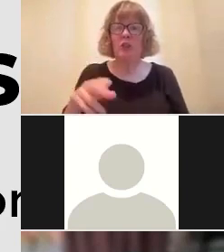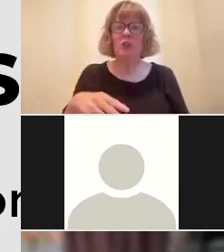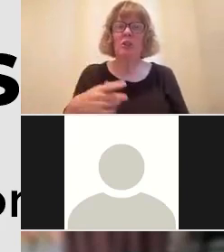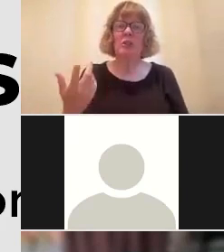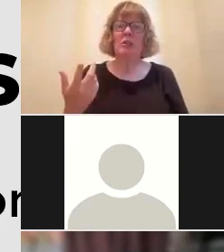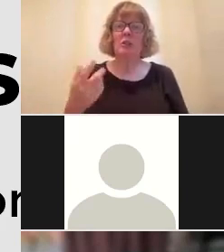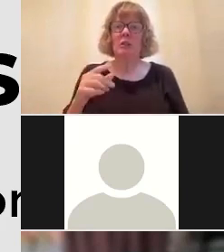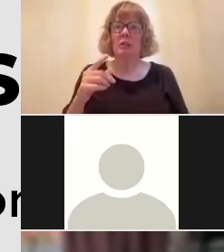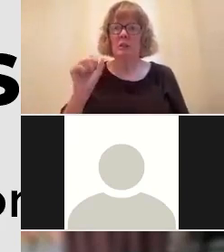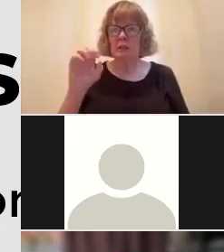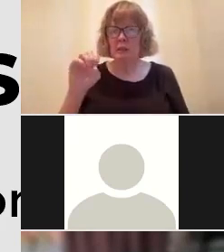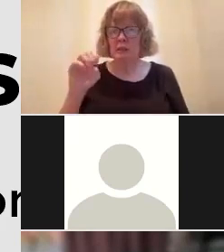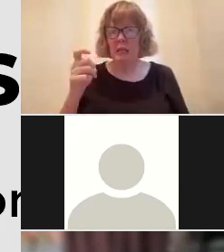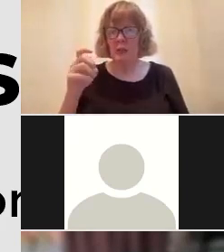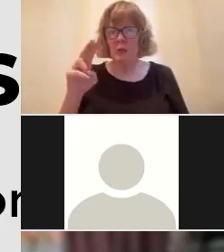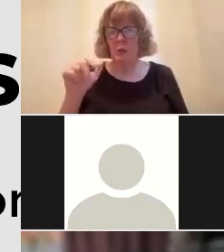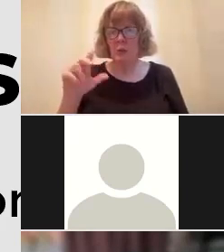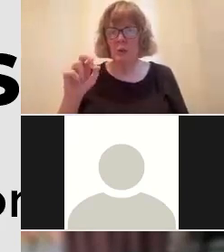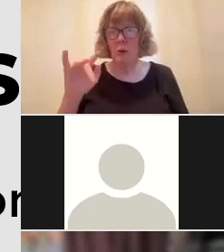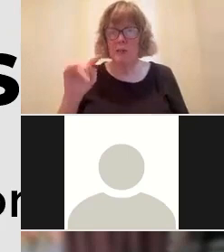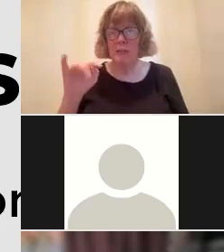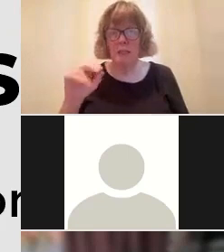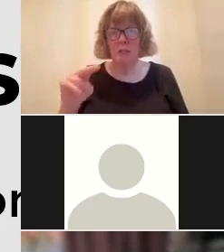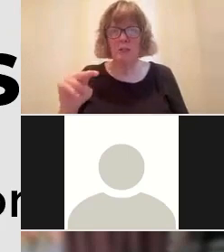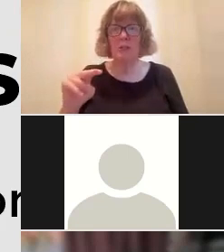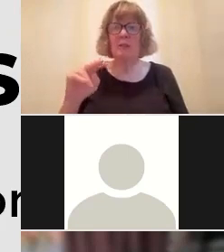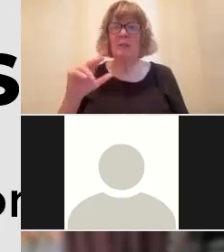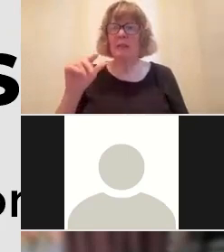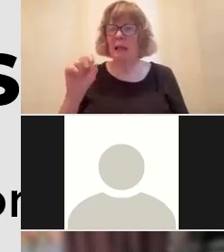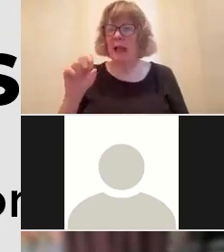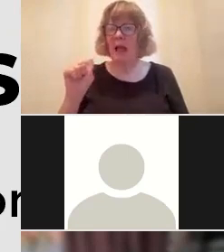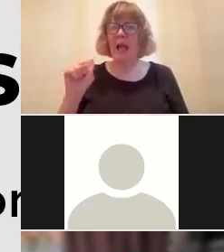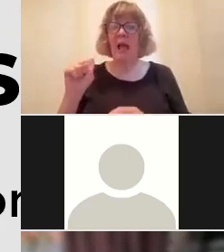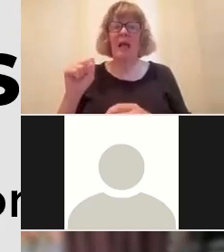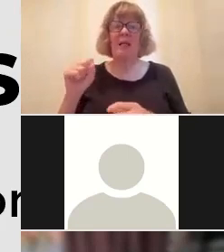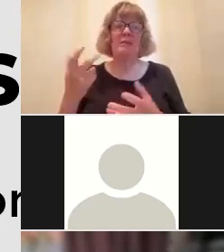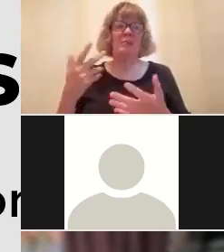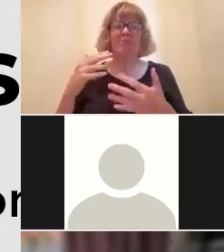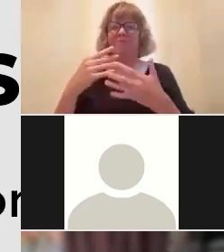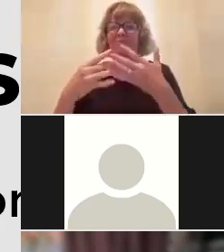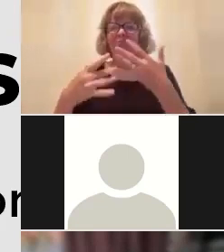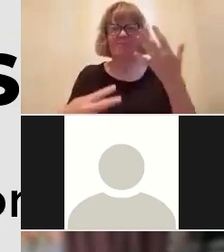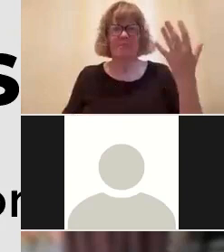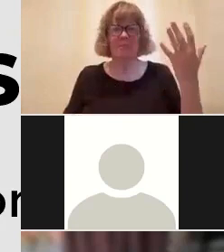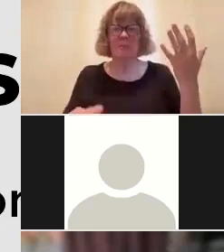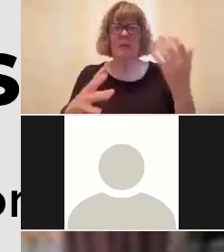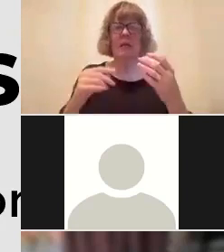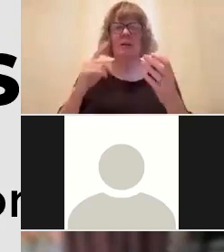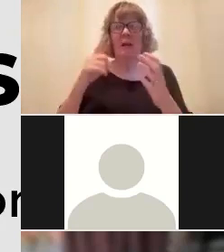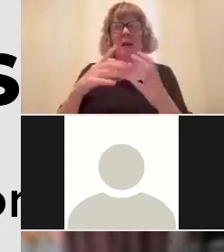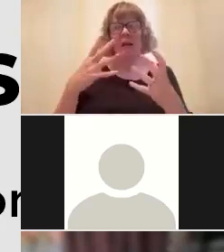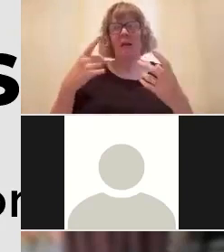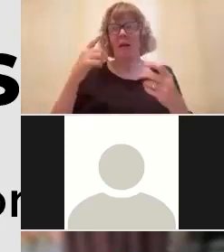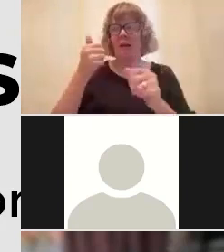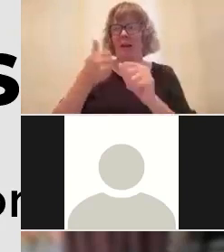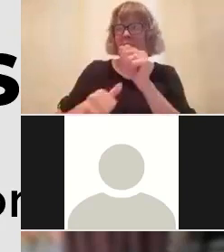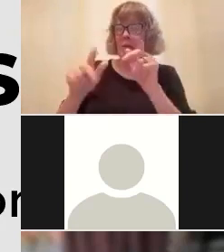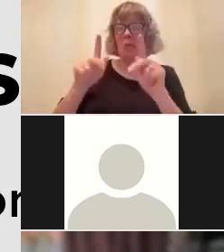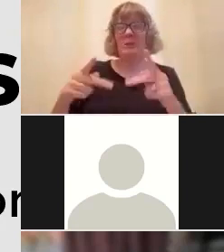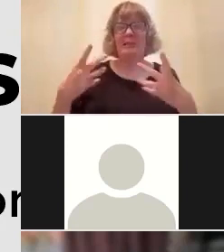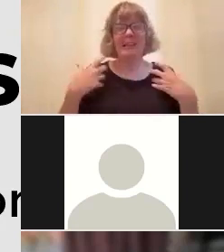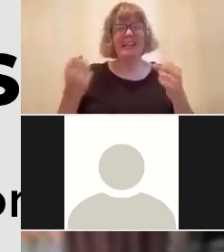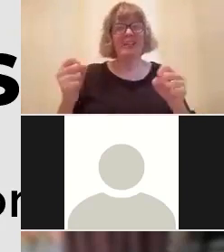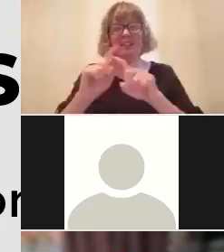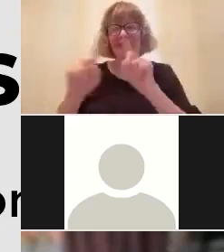class or socioeconomic status. And we need to recognize that healing looks different for everyone